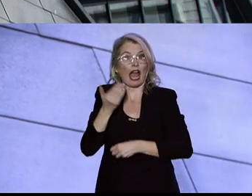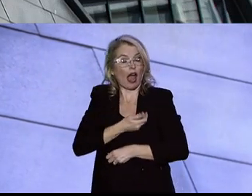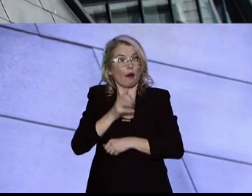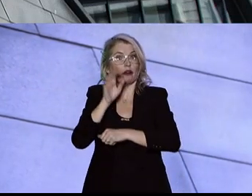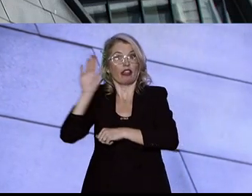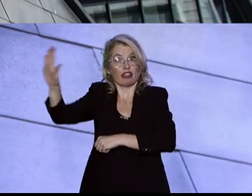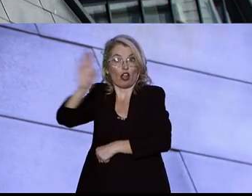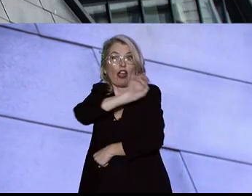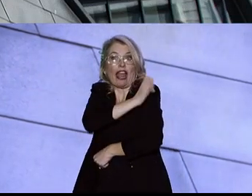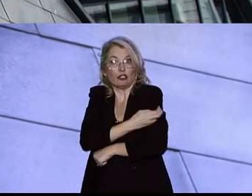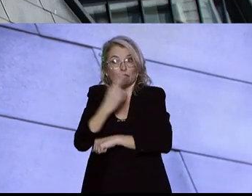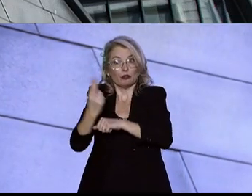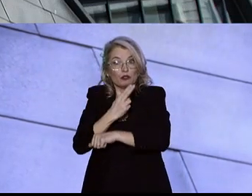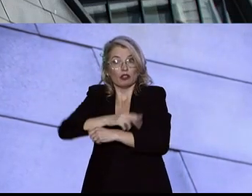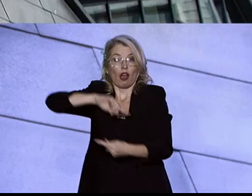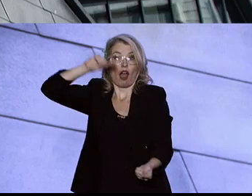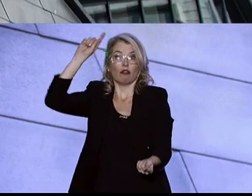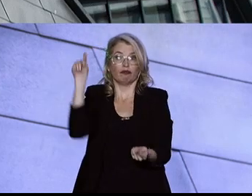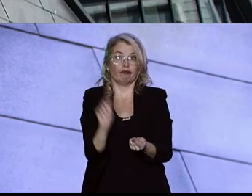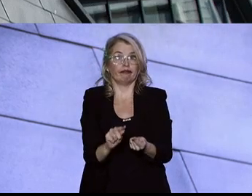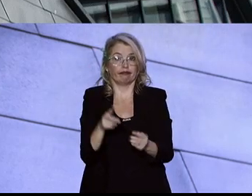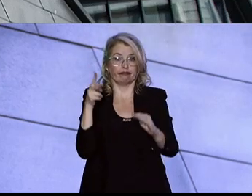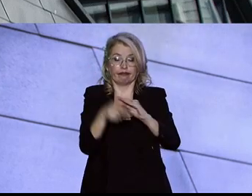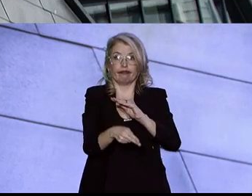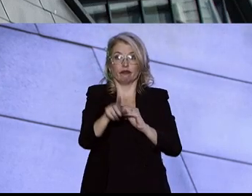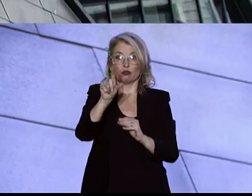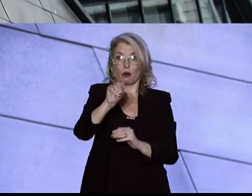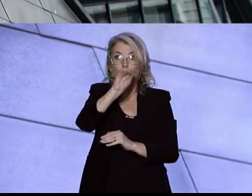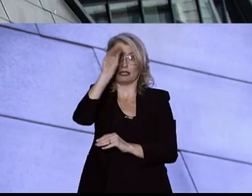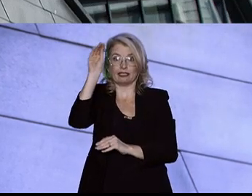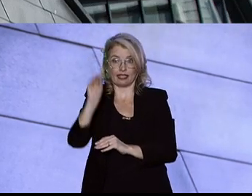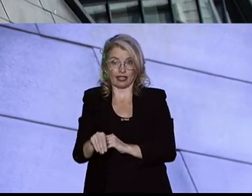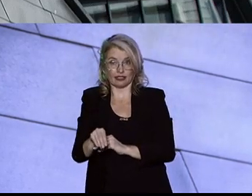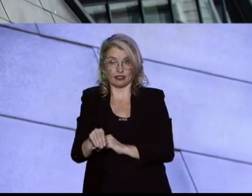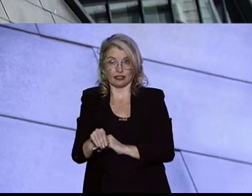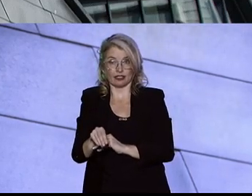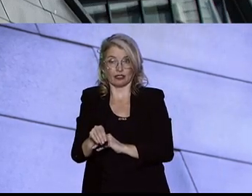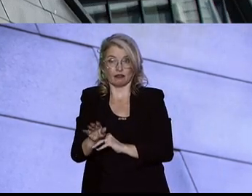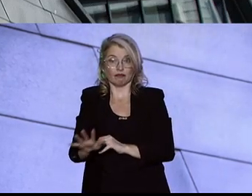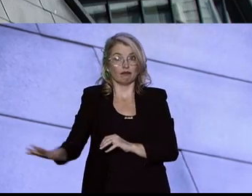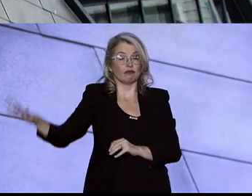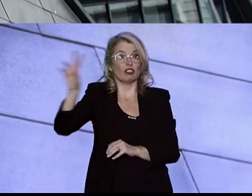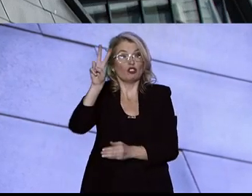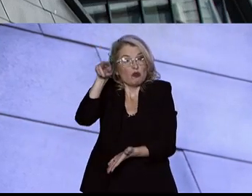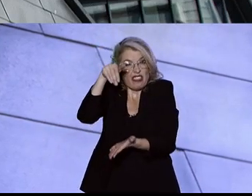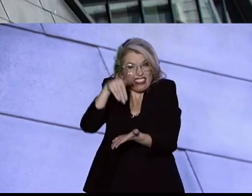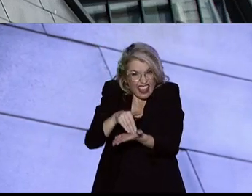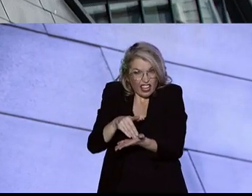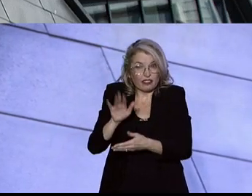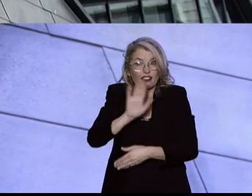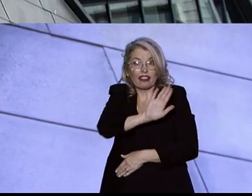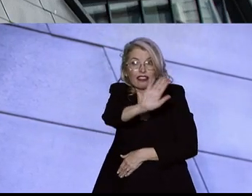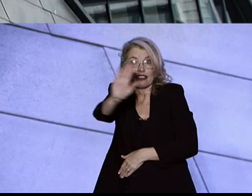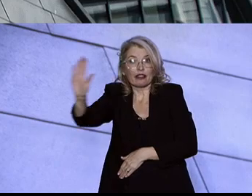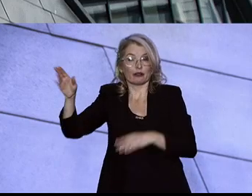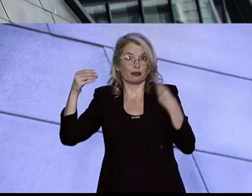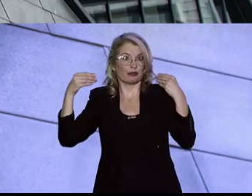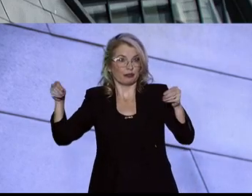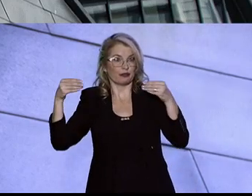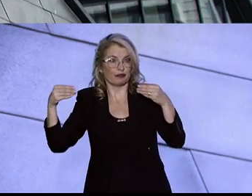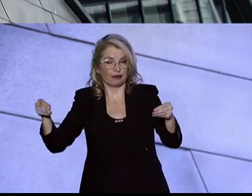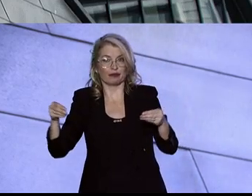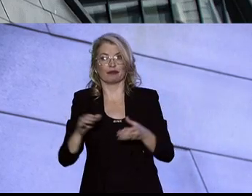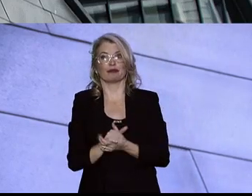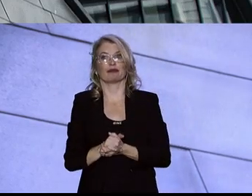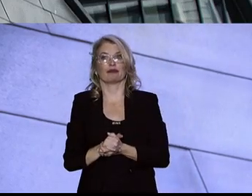energy usage slashed by up to 20% across more than 2,000 of